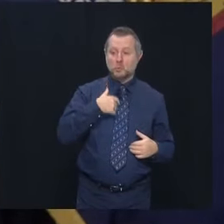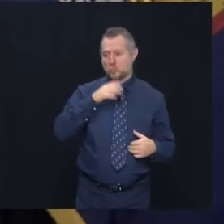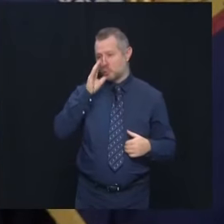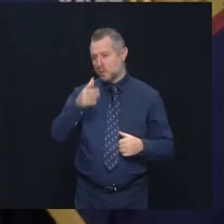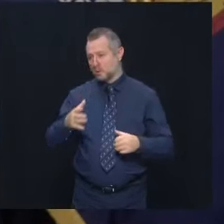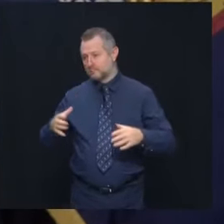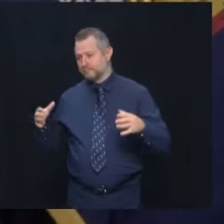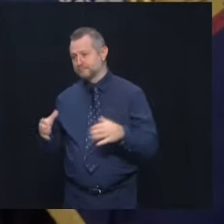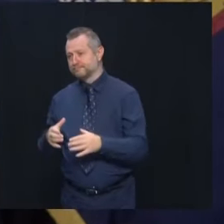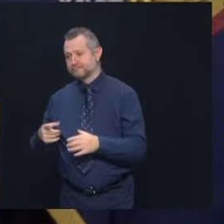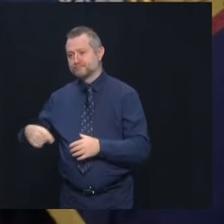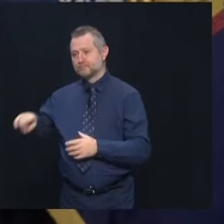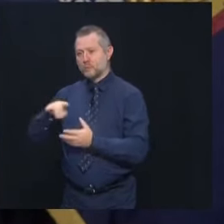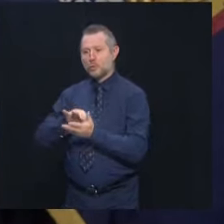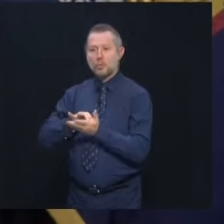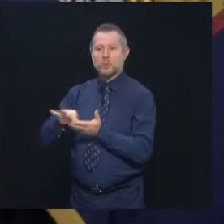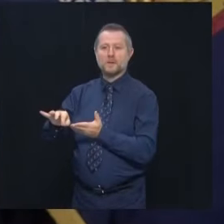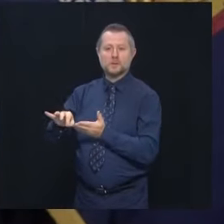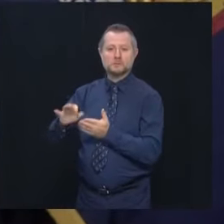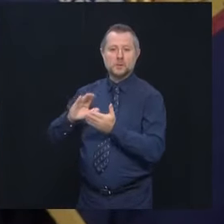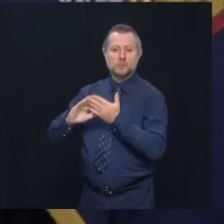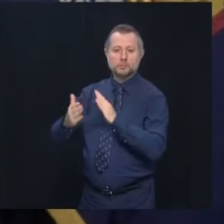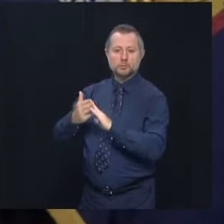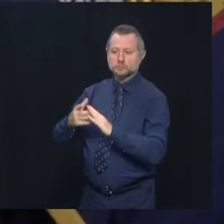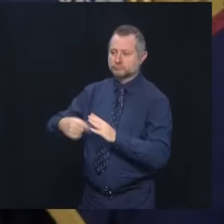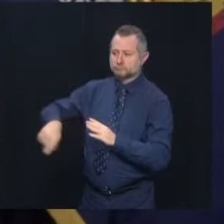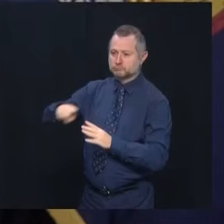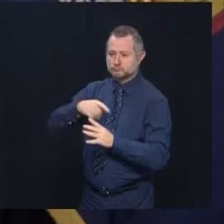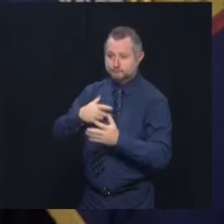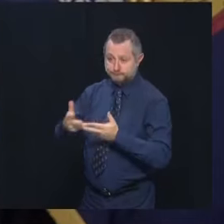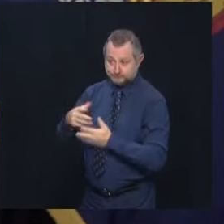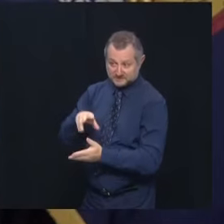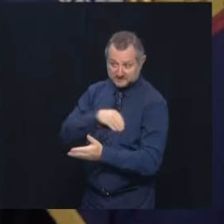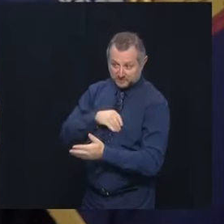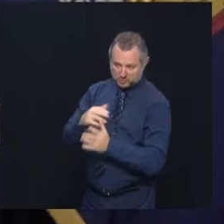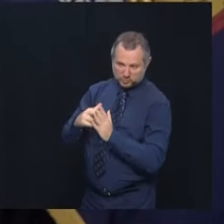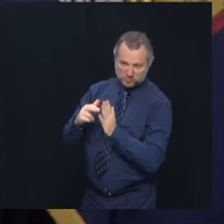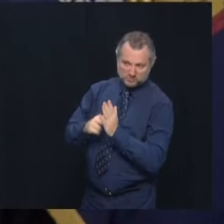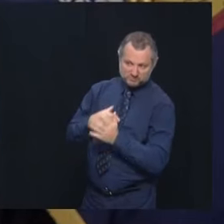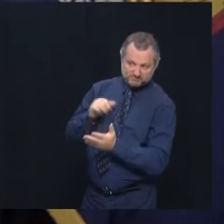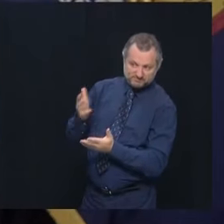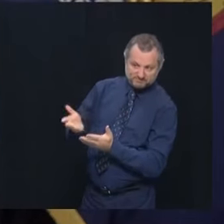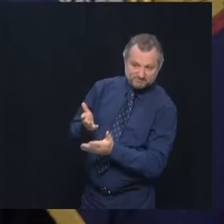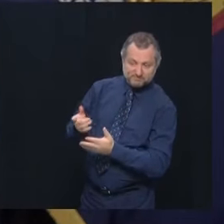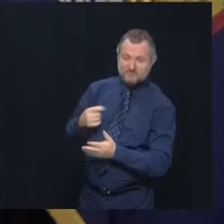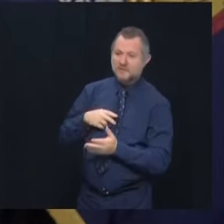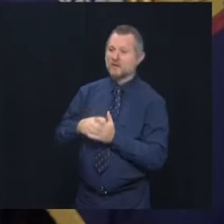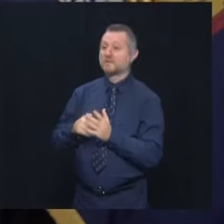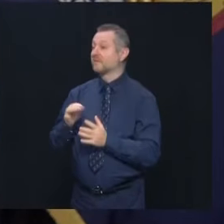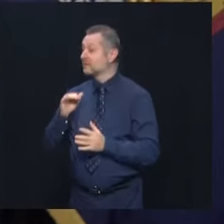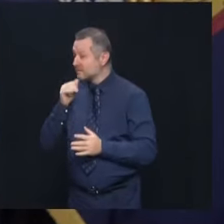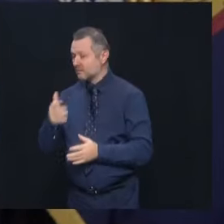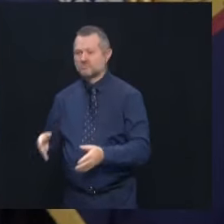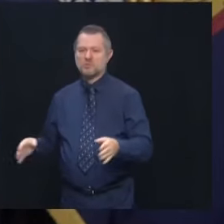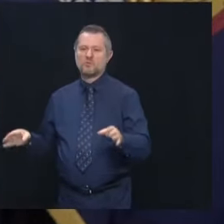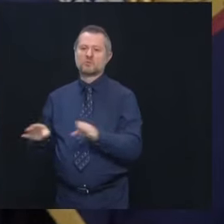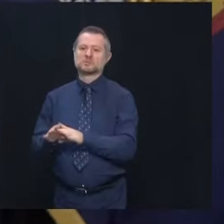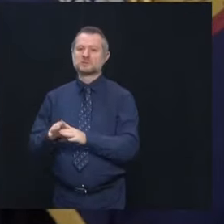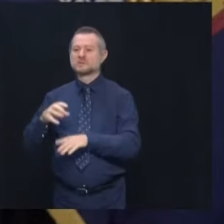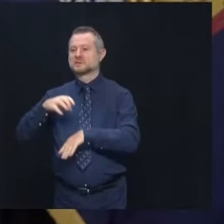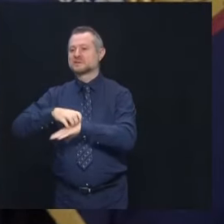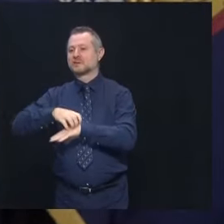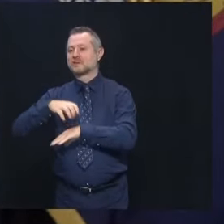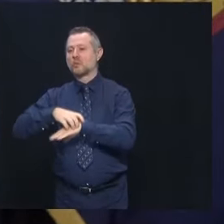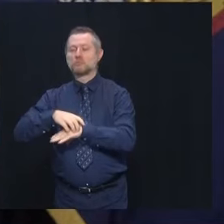you're not willing to live with these rules, then I'm going to close the synagogues. I